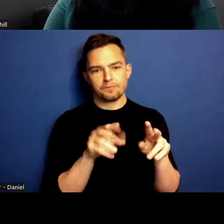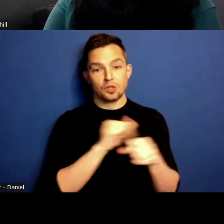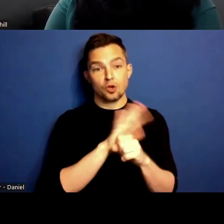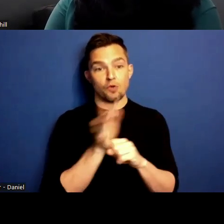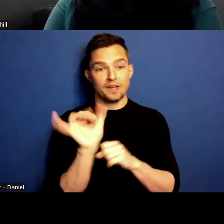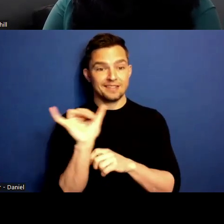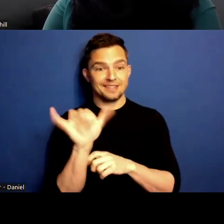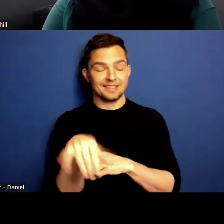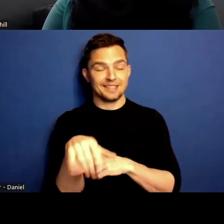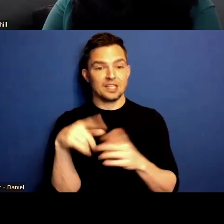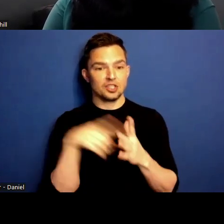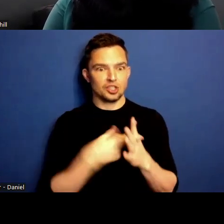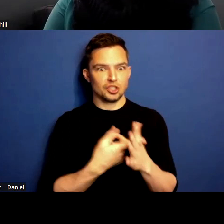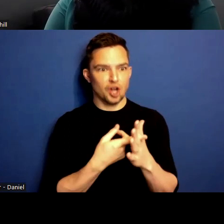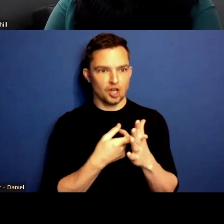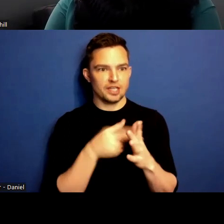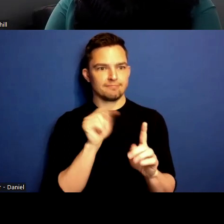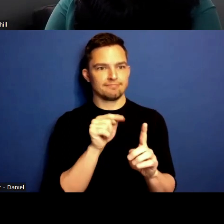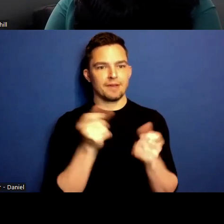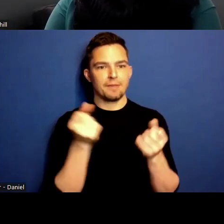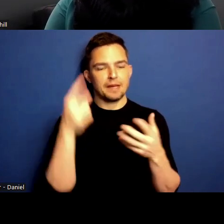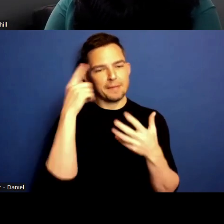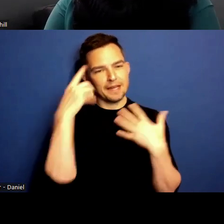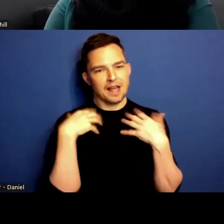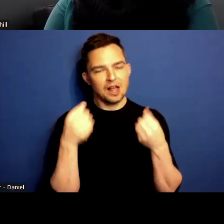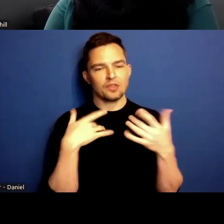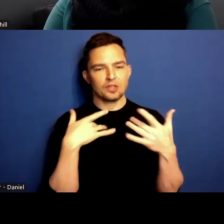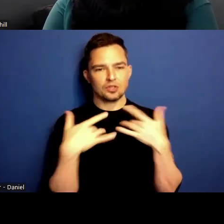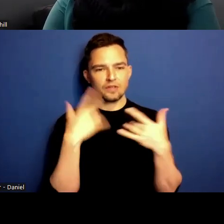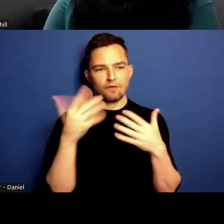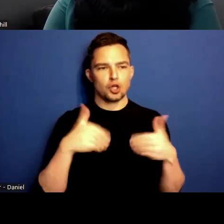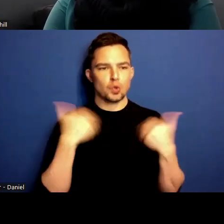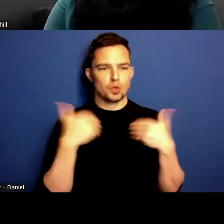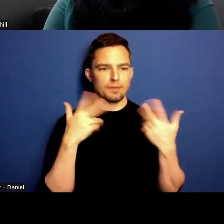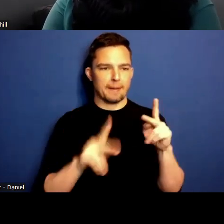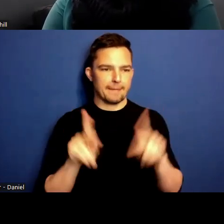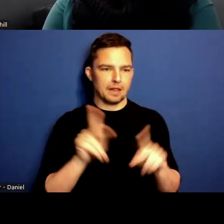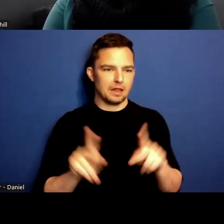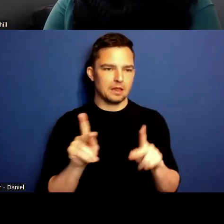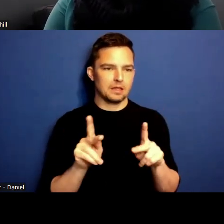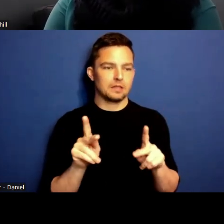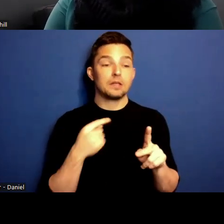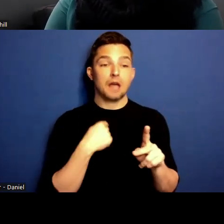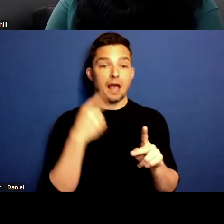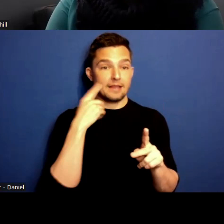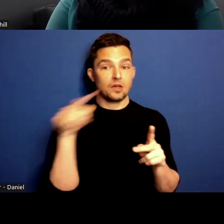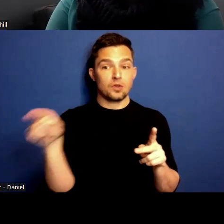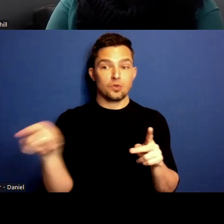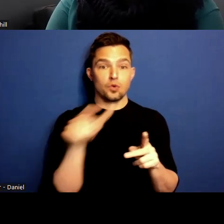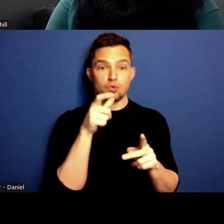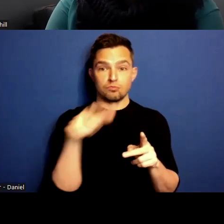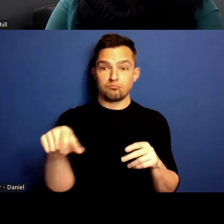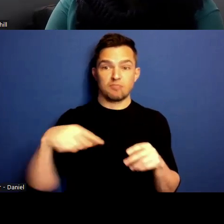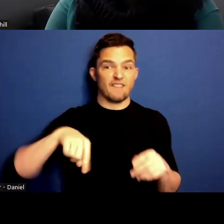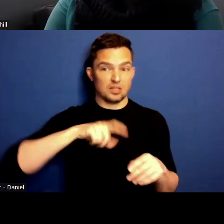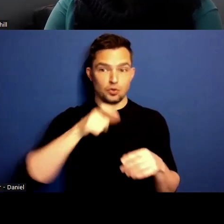the instigator, if you will, of a lot of mental health concerns for youth. I think those of us who have been doing this for a